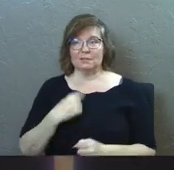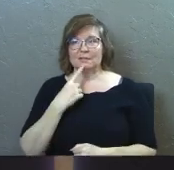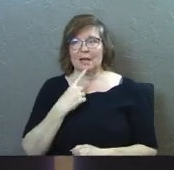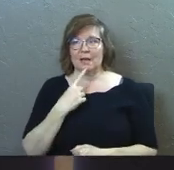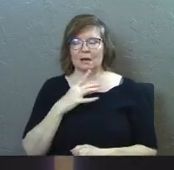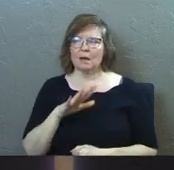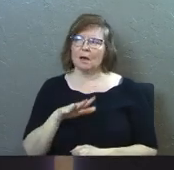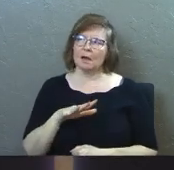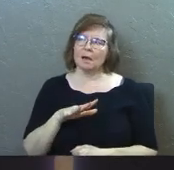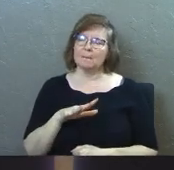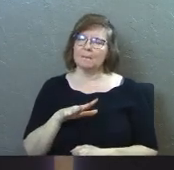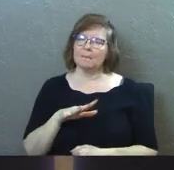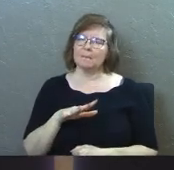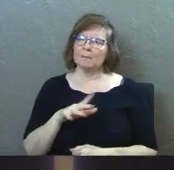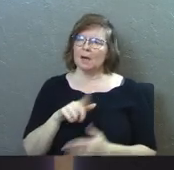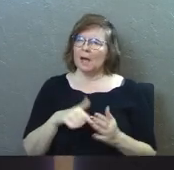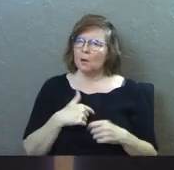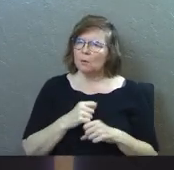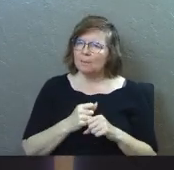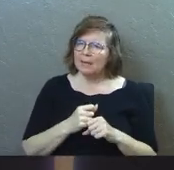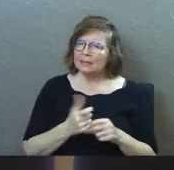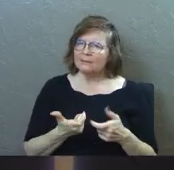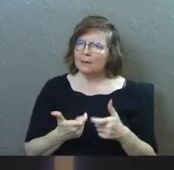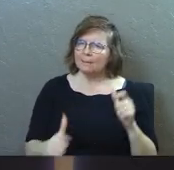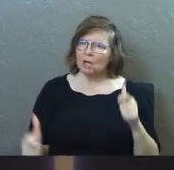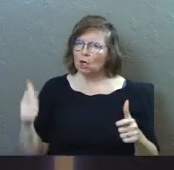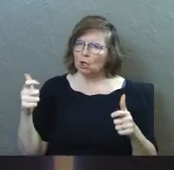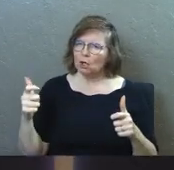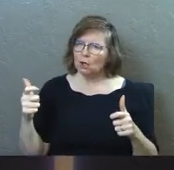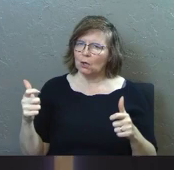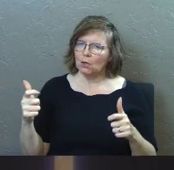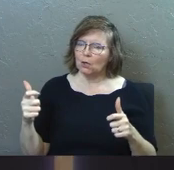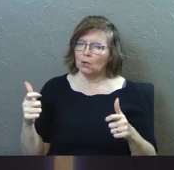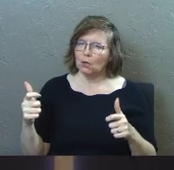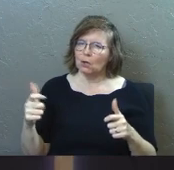said, how do we make this even bigger?